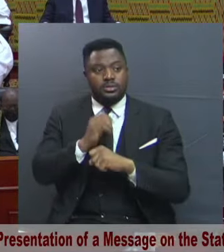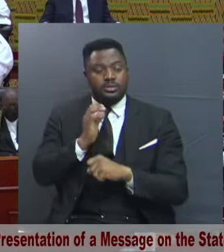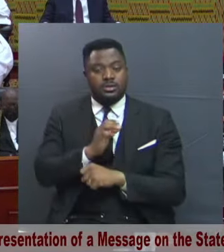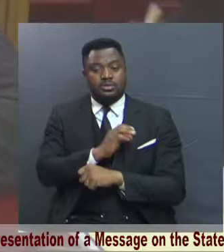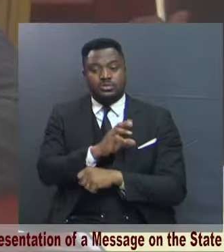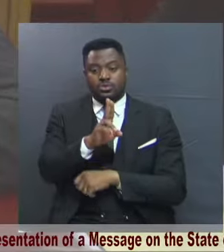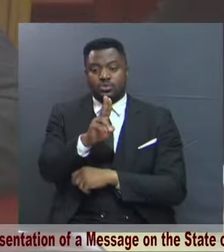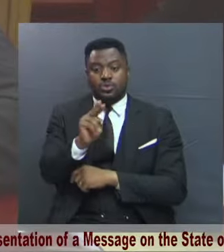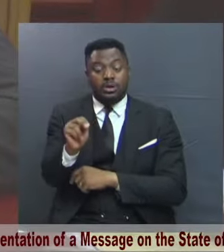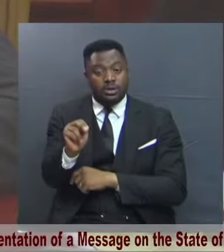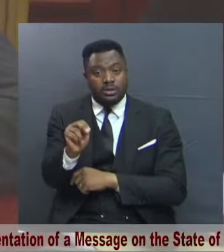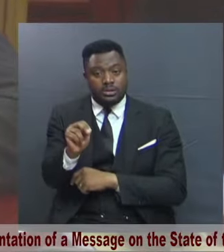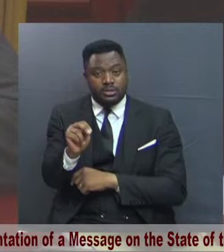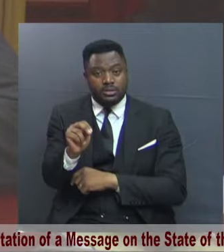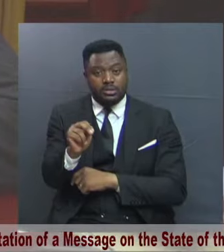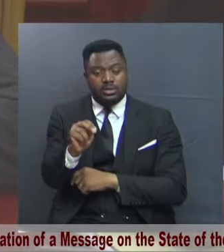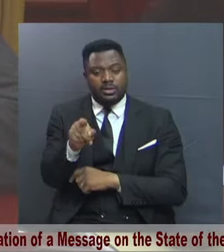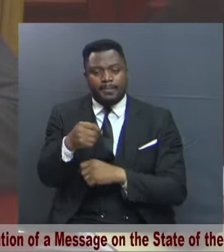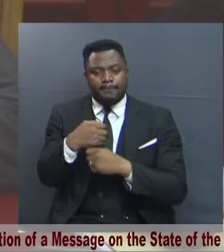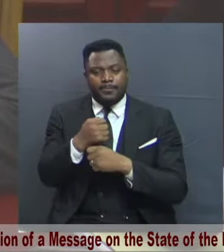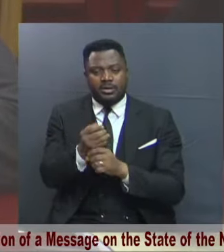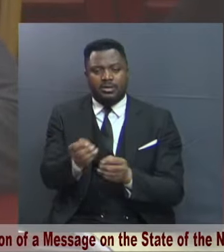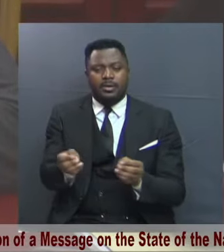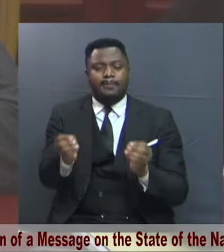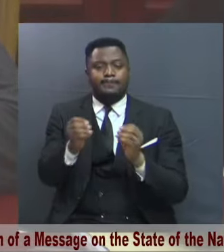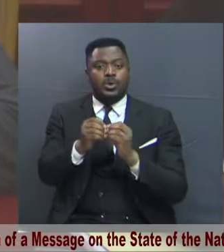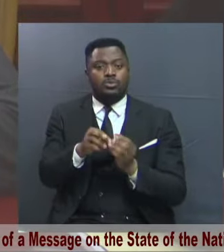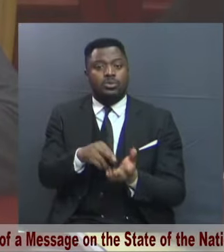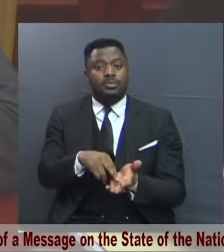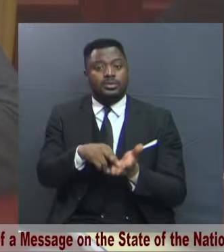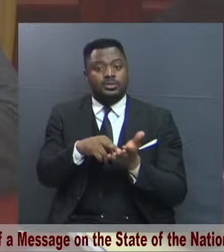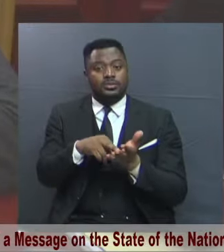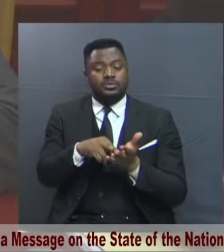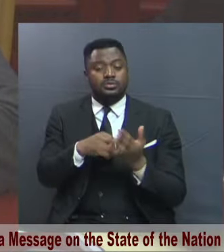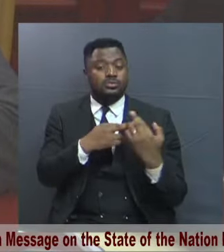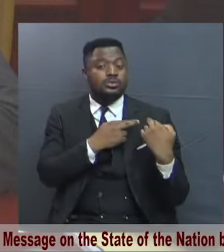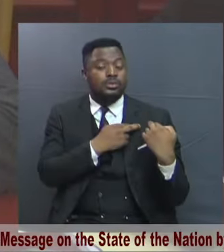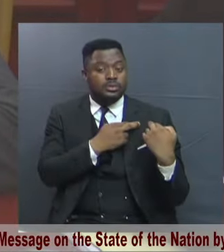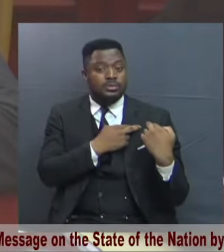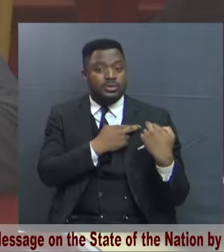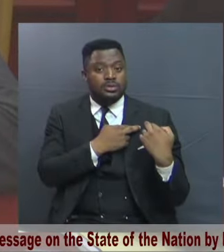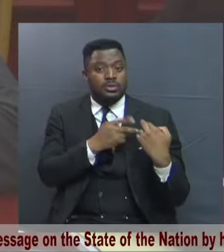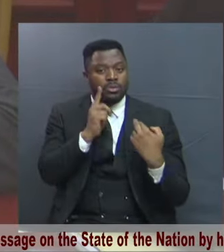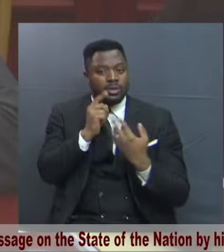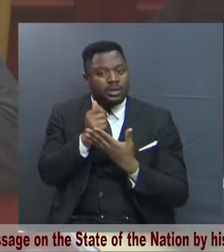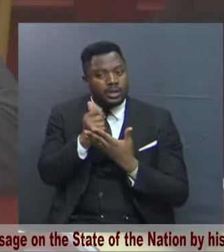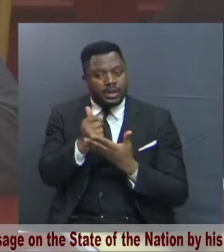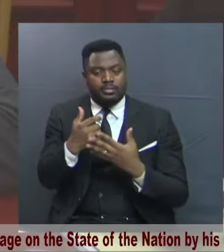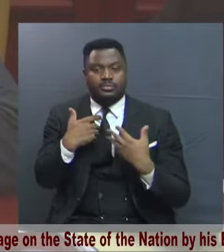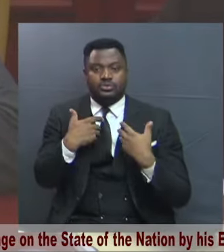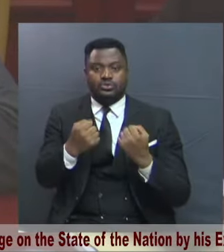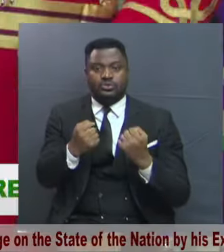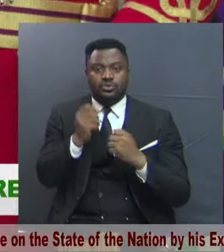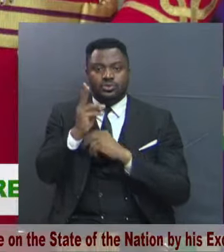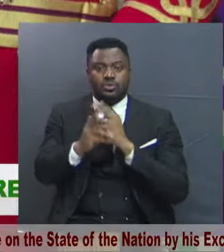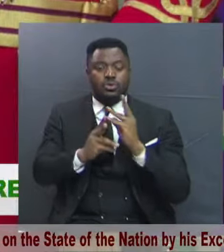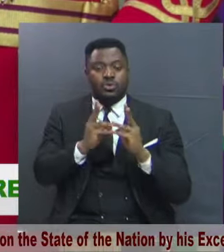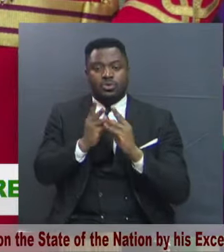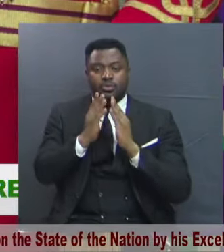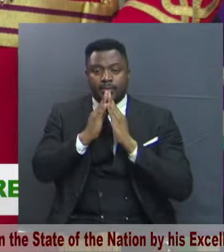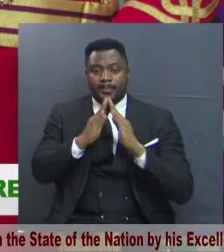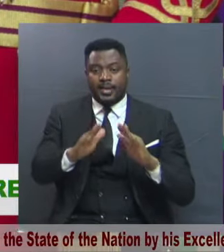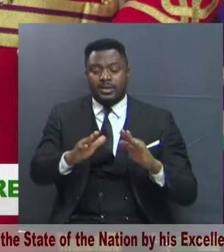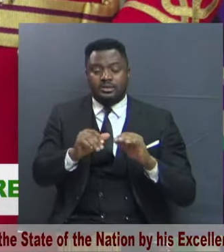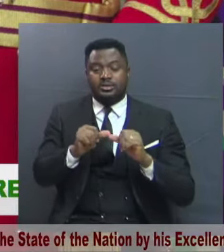United Nations to make Mak more representative and accountable will help strengthen Global peace and